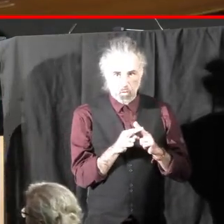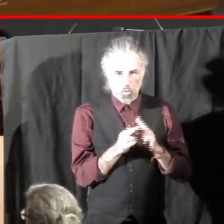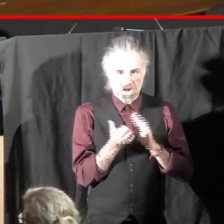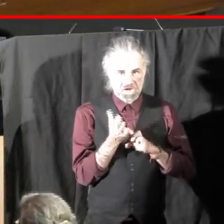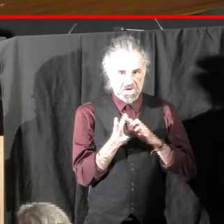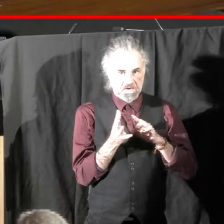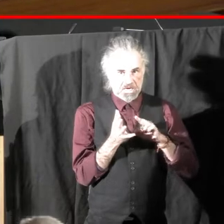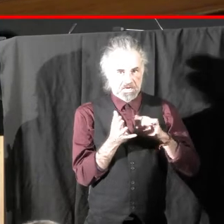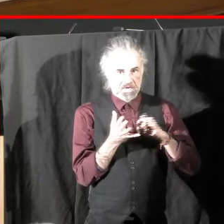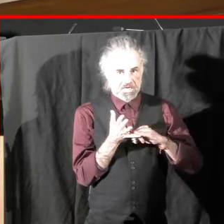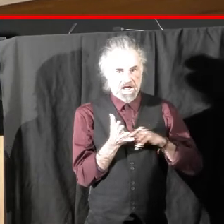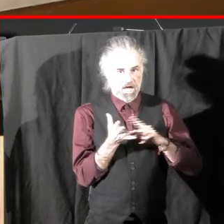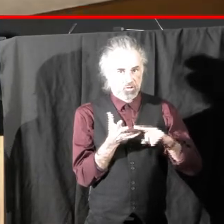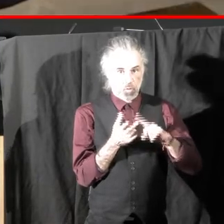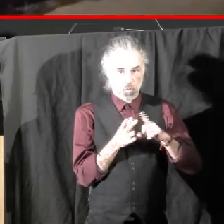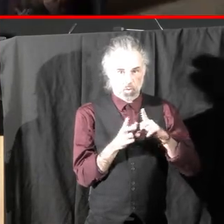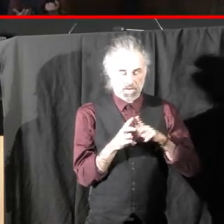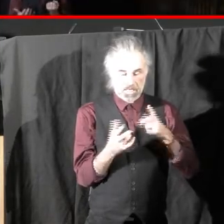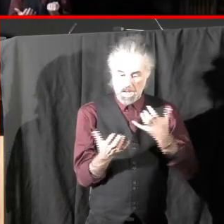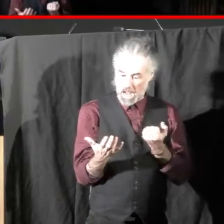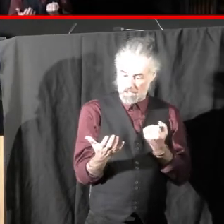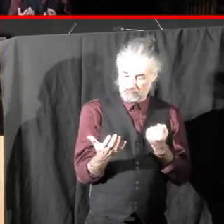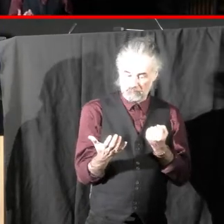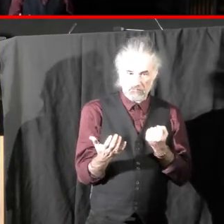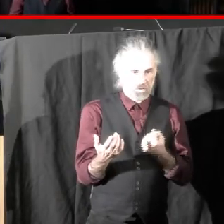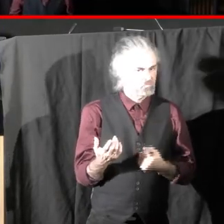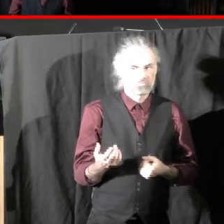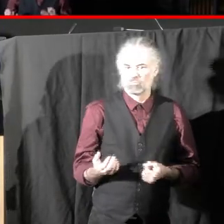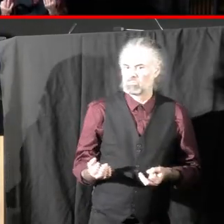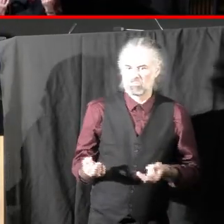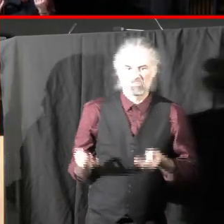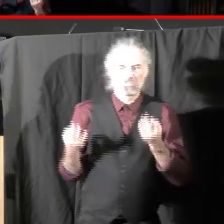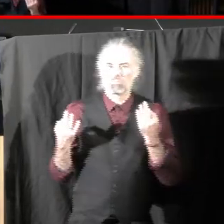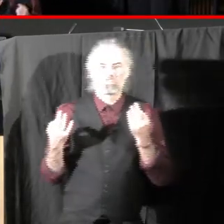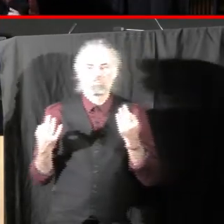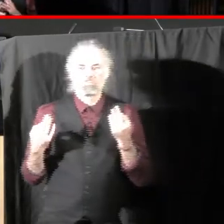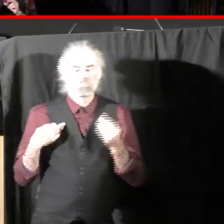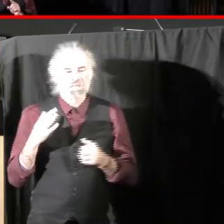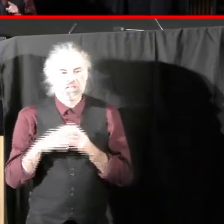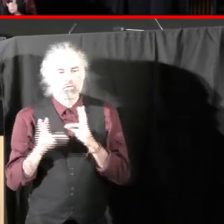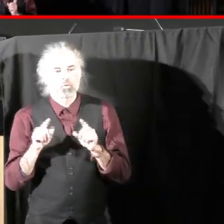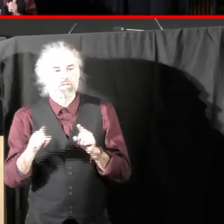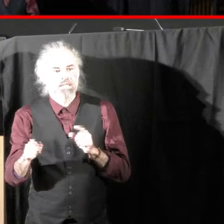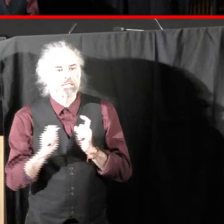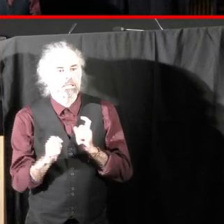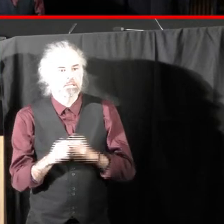was no indication that test was necessary, no.